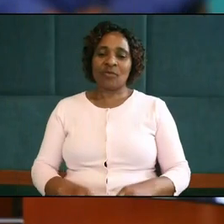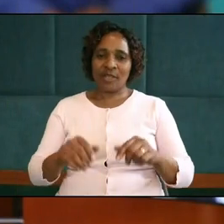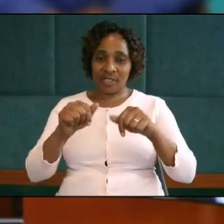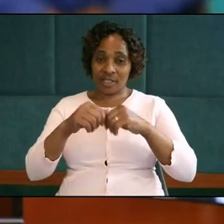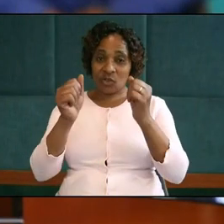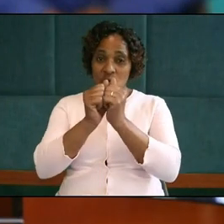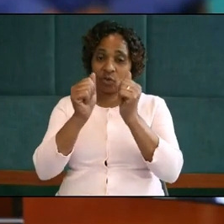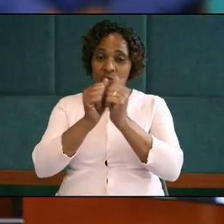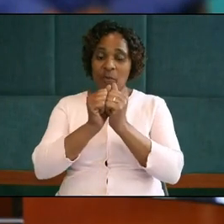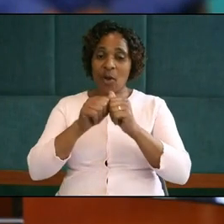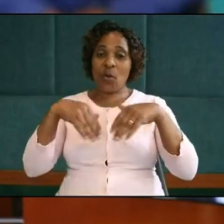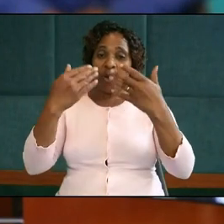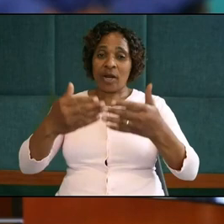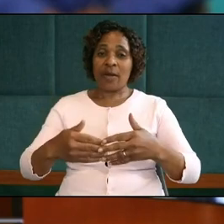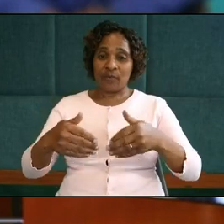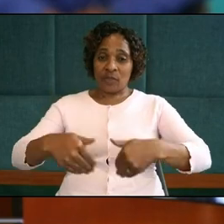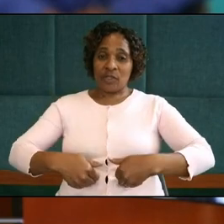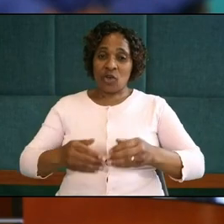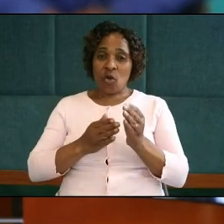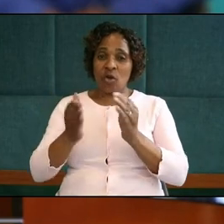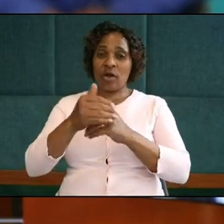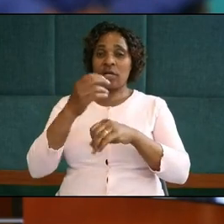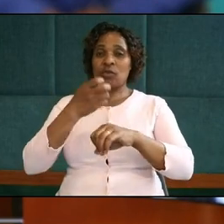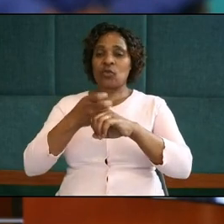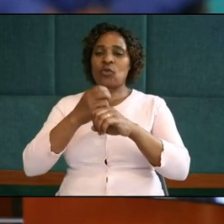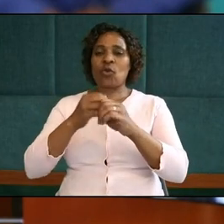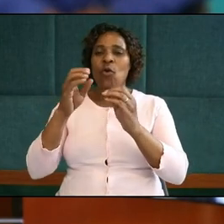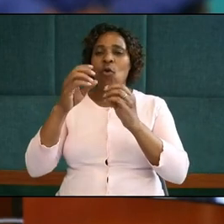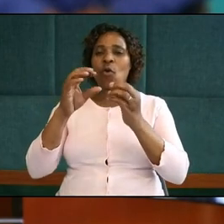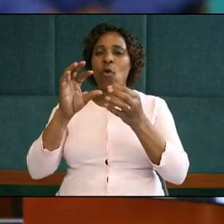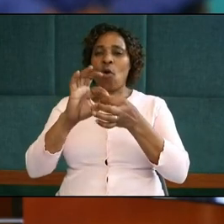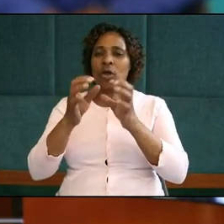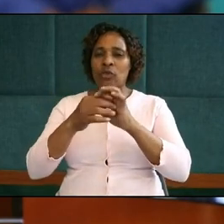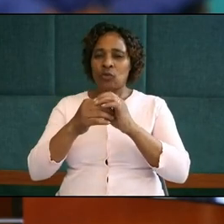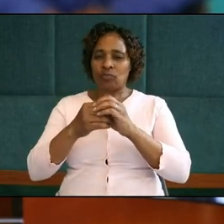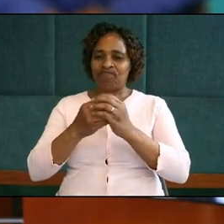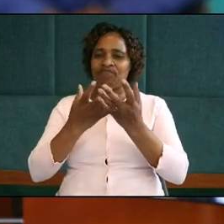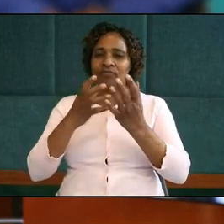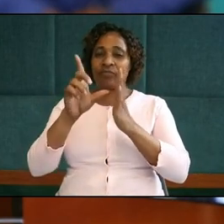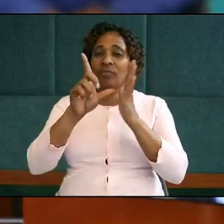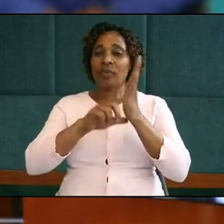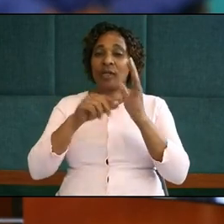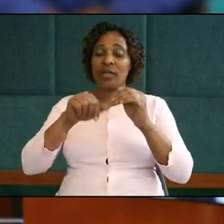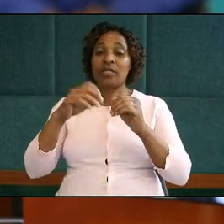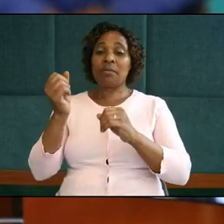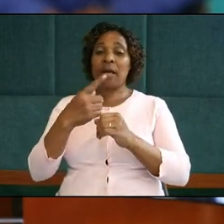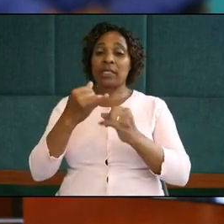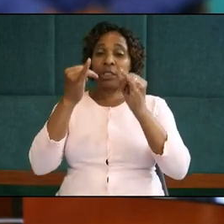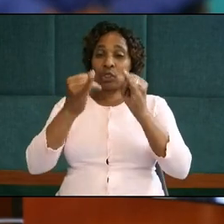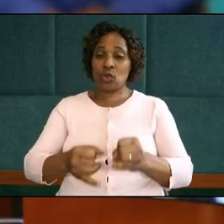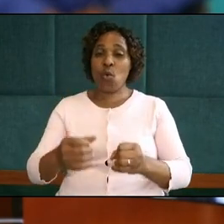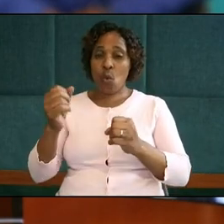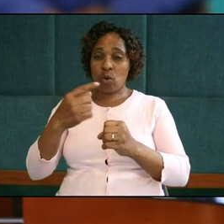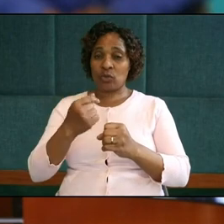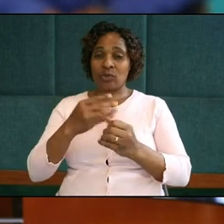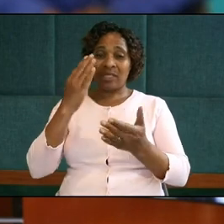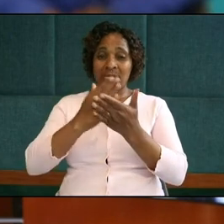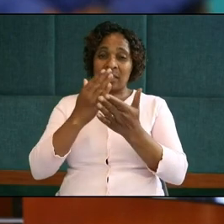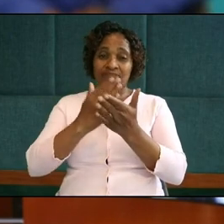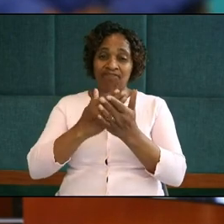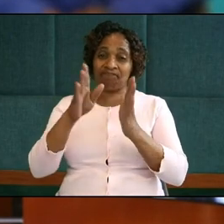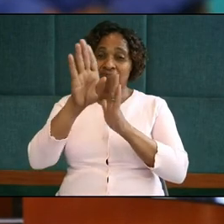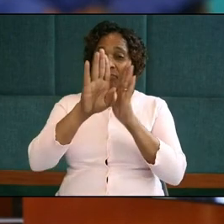It's October. Welcome to the Teens Cornerstone Connection lesson. This month, we begin a new quarter with the theme Reality